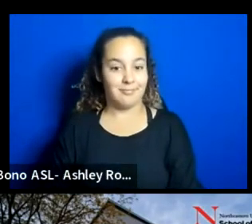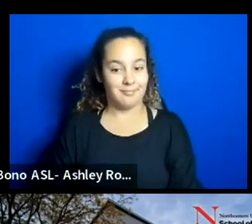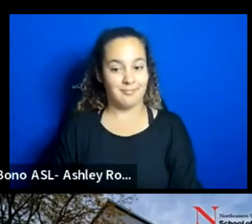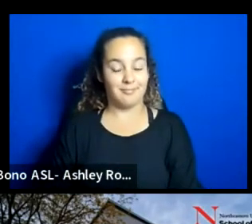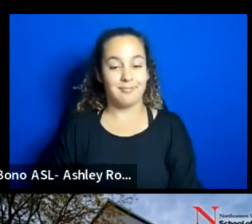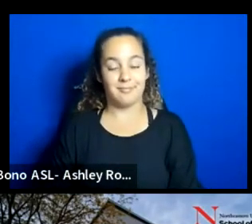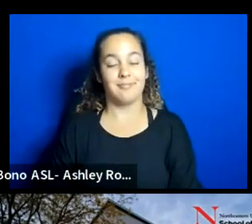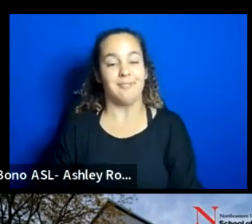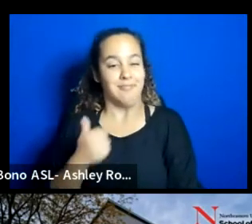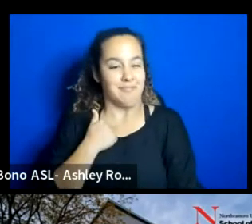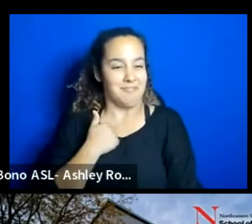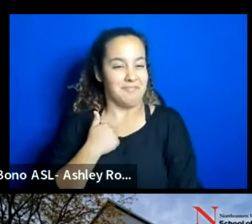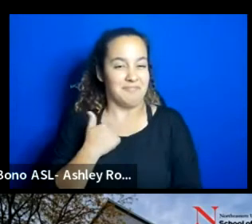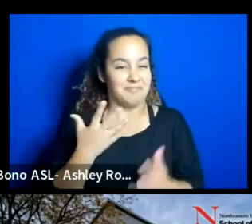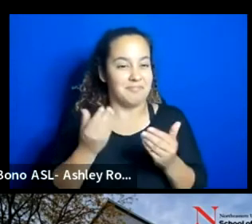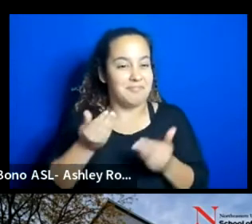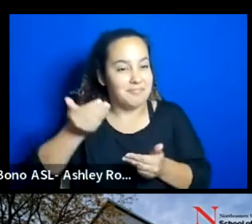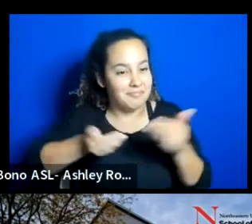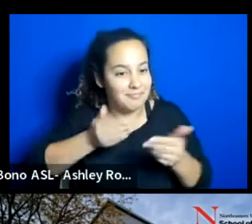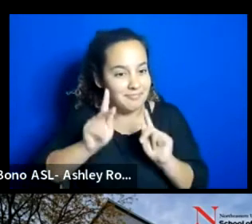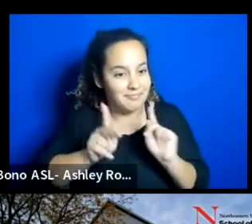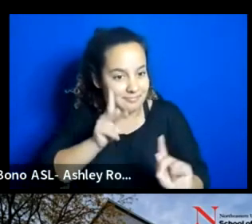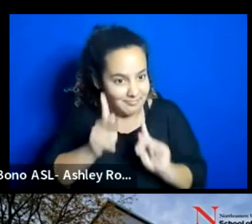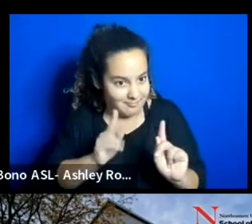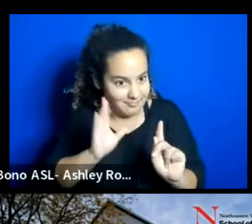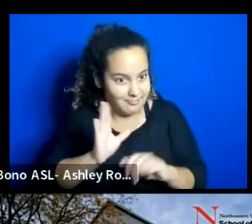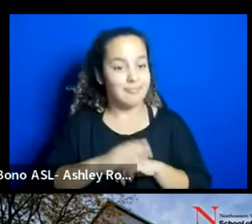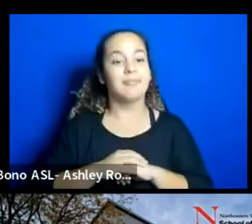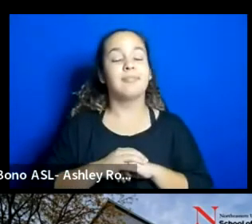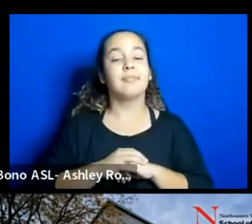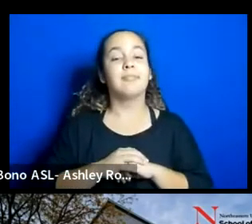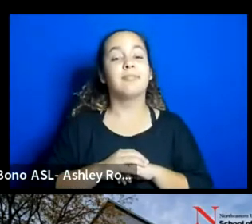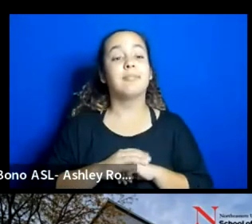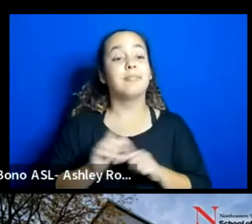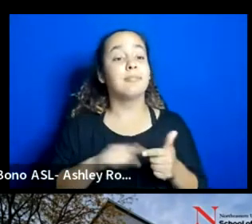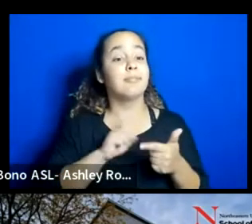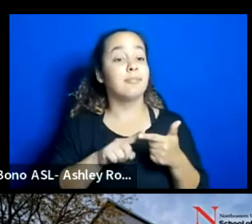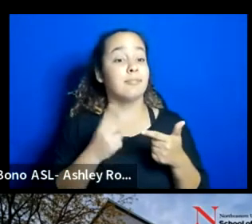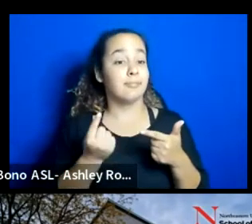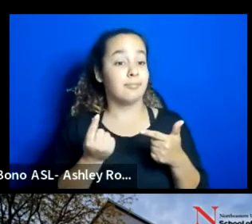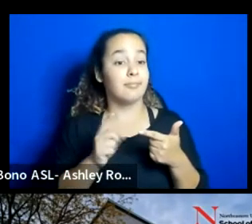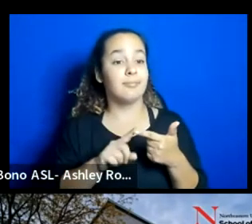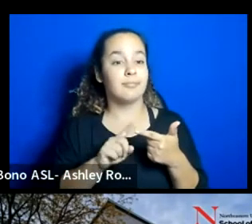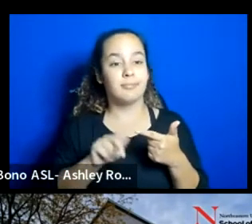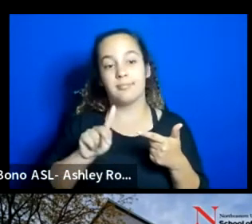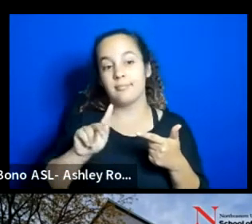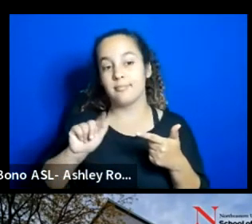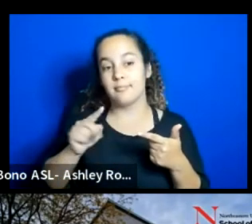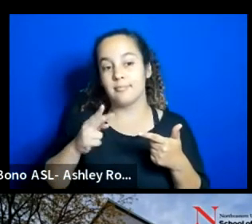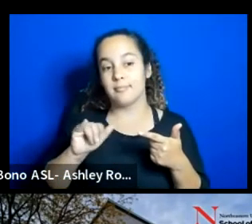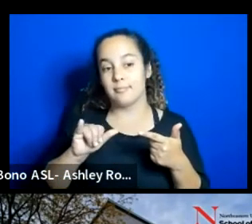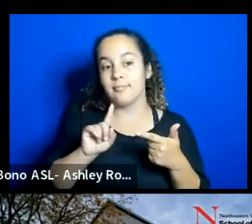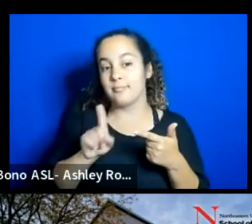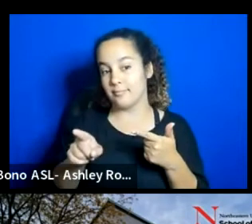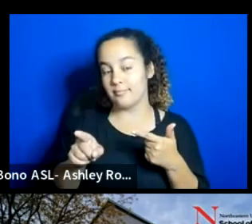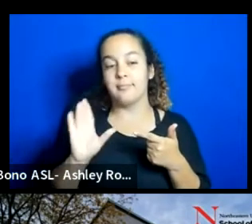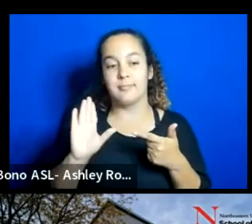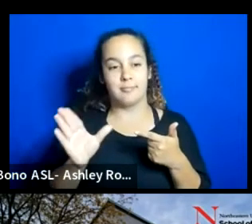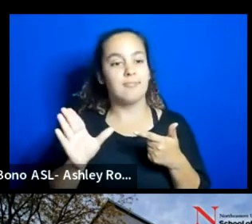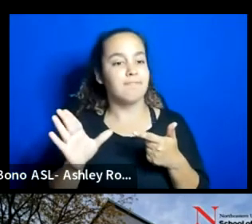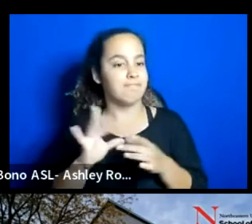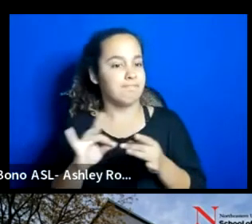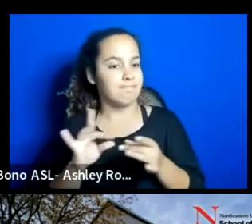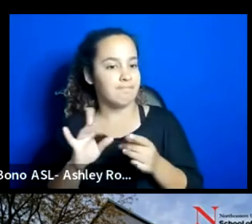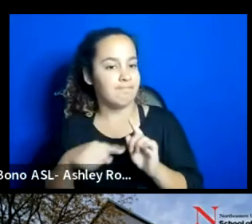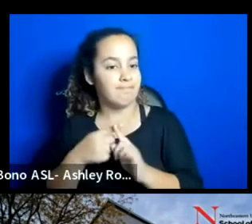a little bit of introduction here, followed by Kathy Bowrey, who's gonna say more